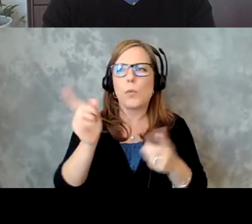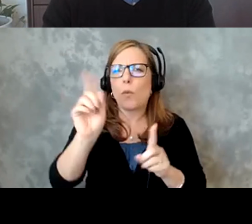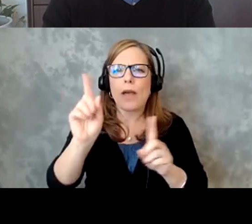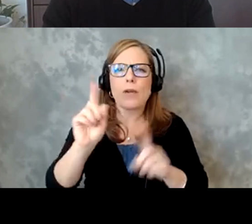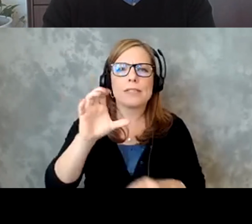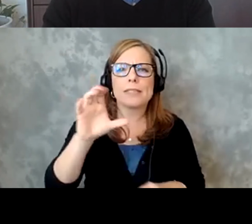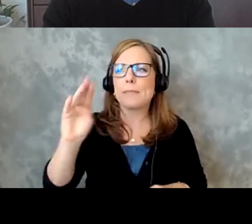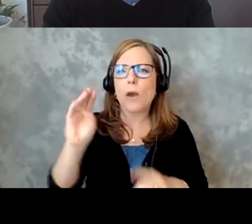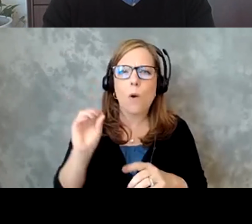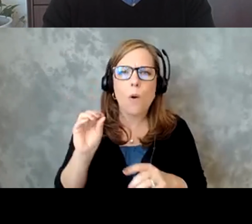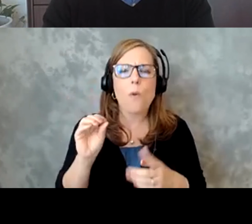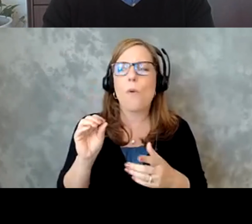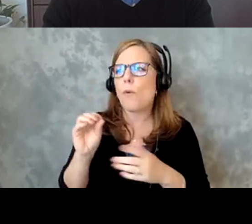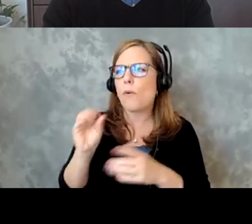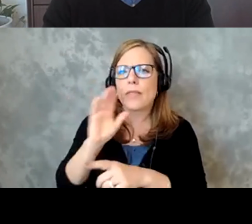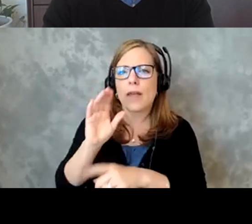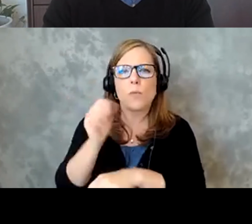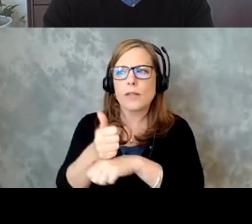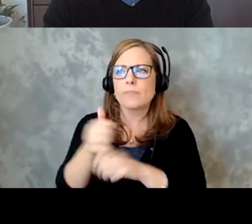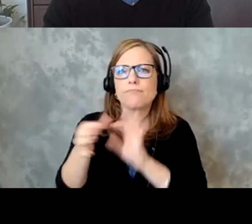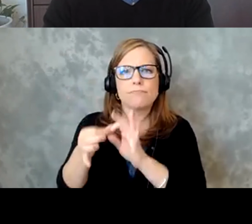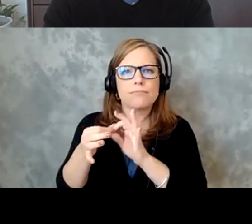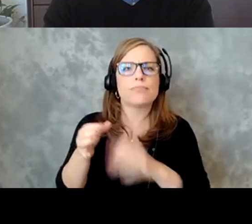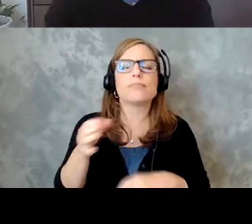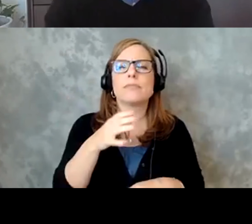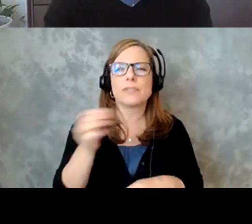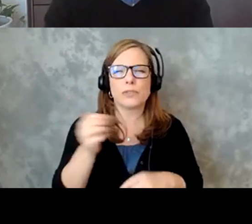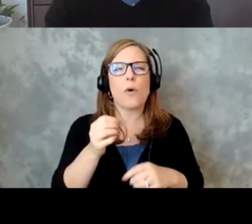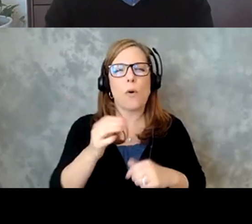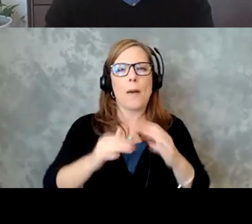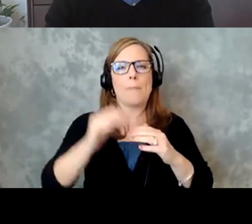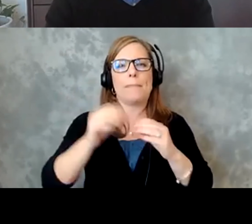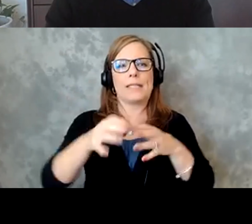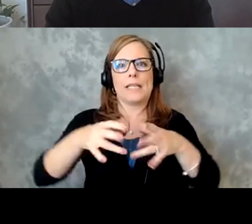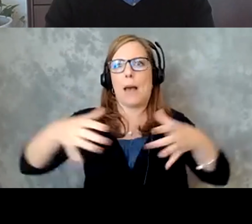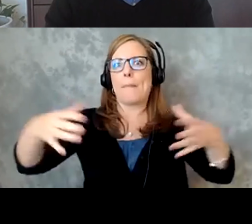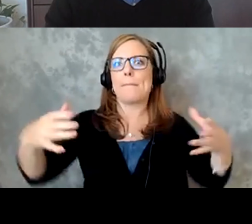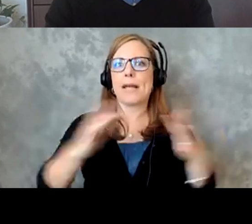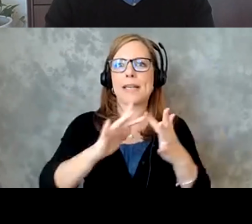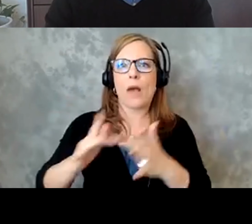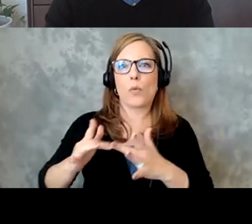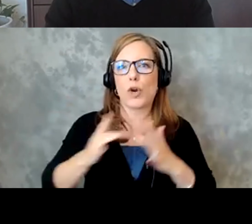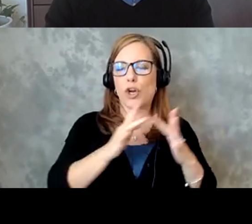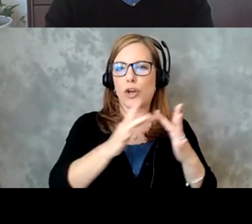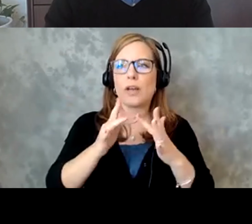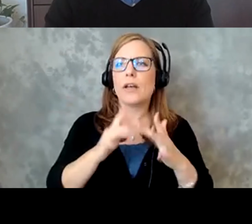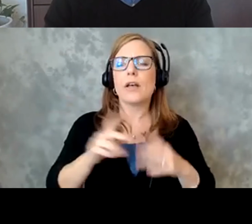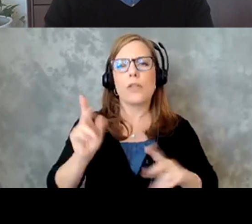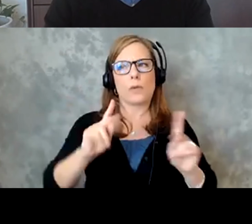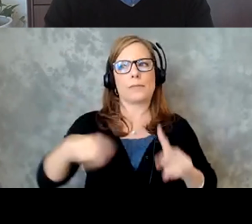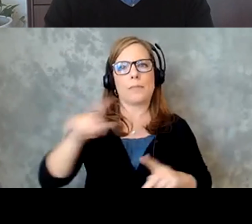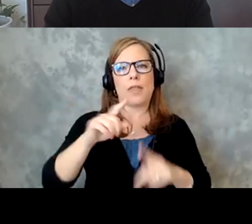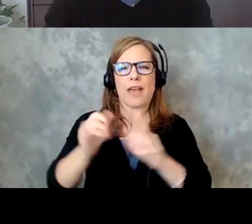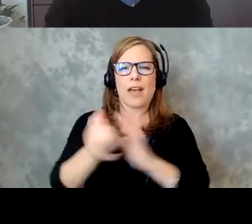to enhance and to build a network of local providers that are highly skilled and are subject matter experts